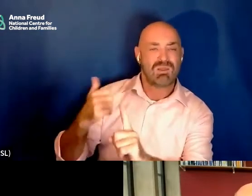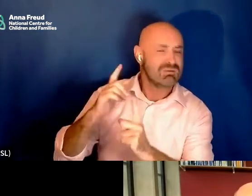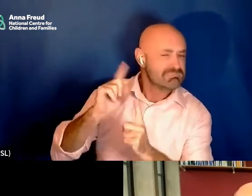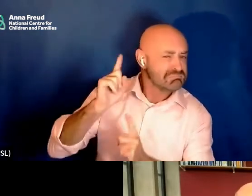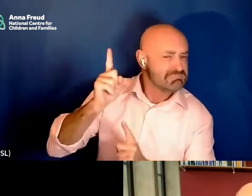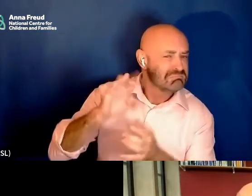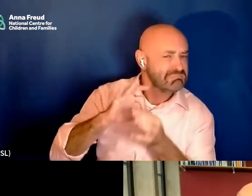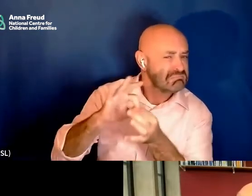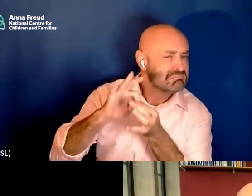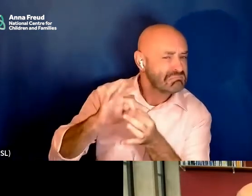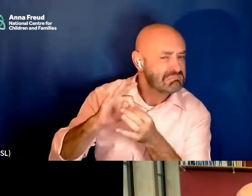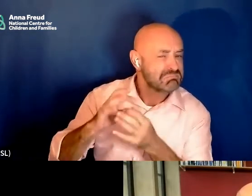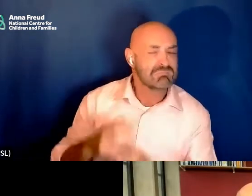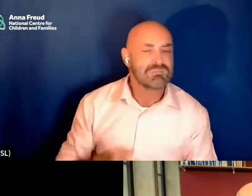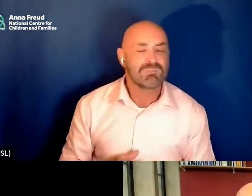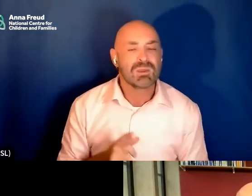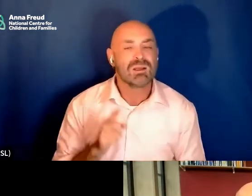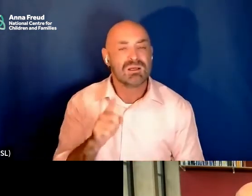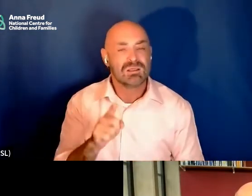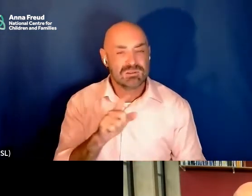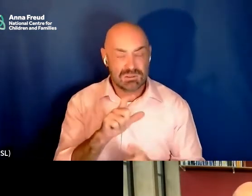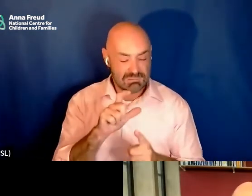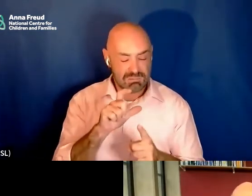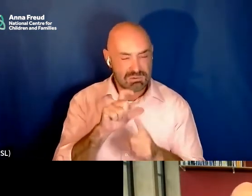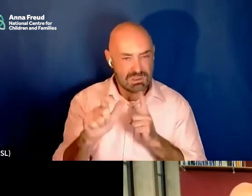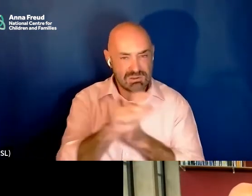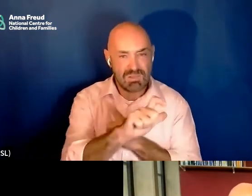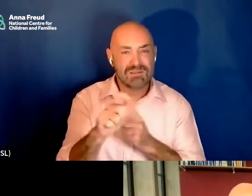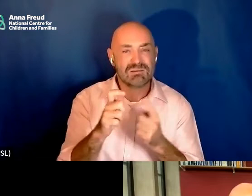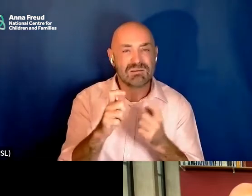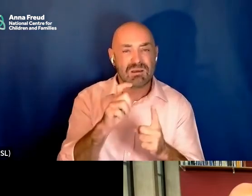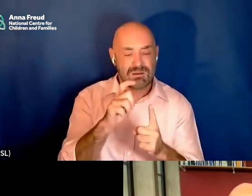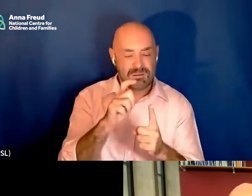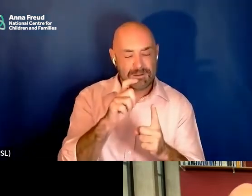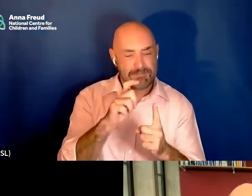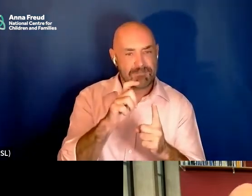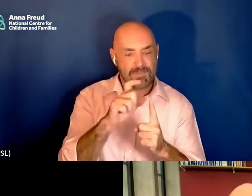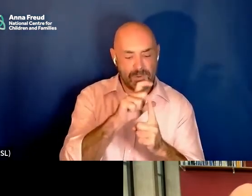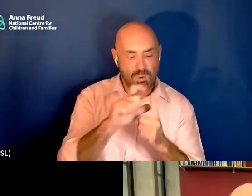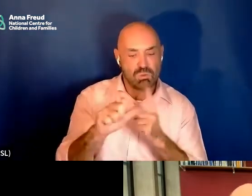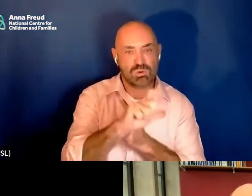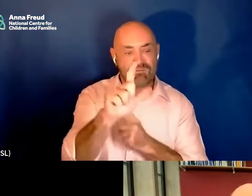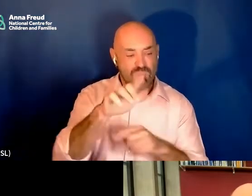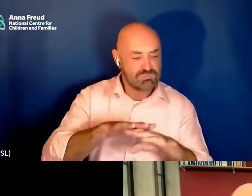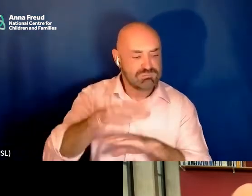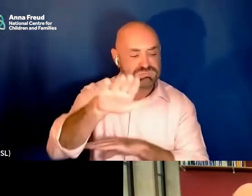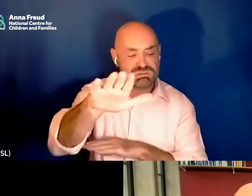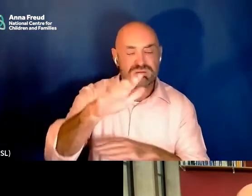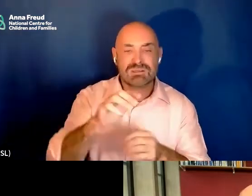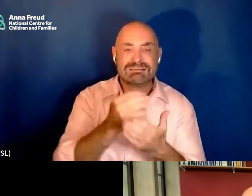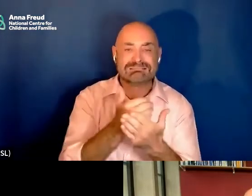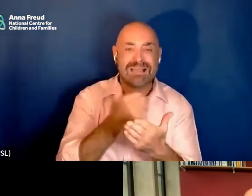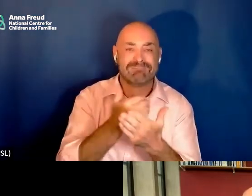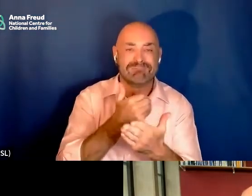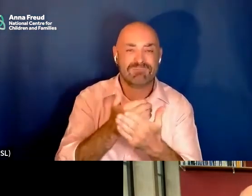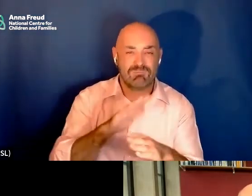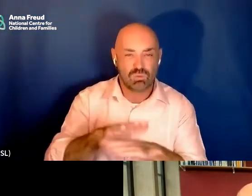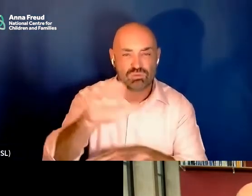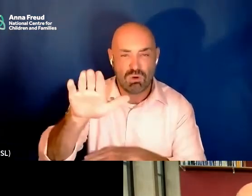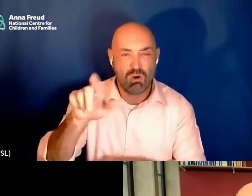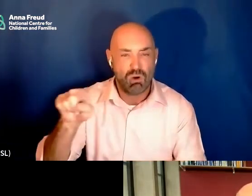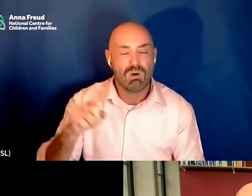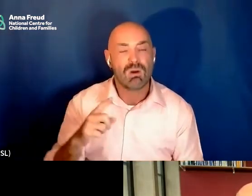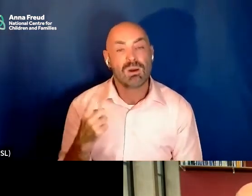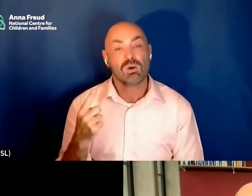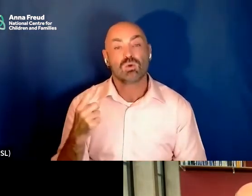She does this for the communities of a safer climate future. Tonight, one of